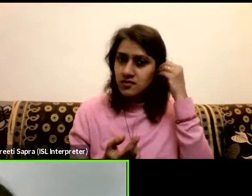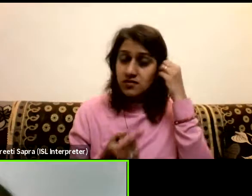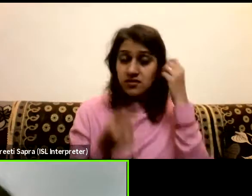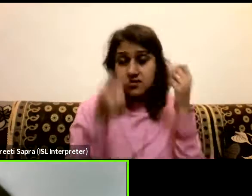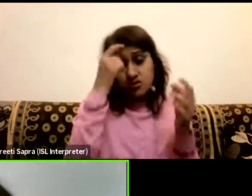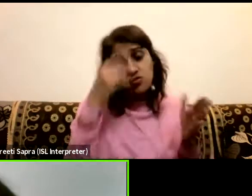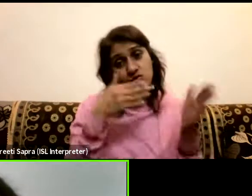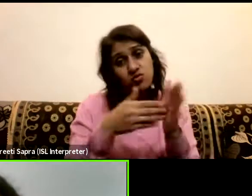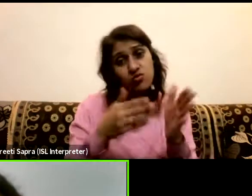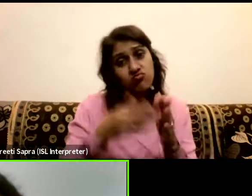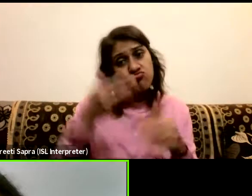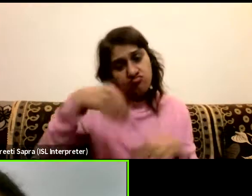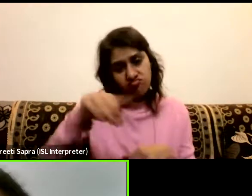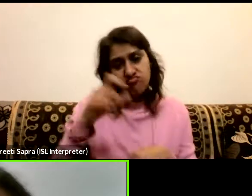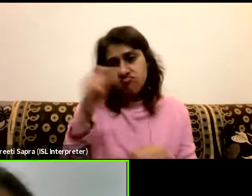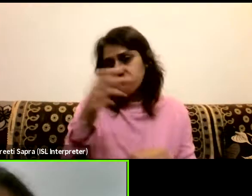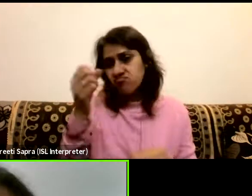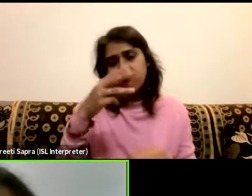the coming months also.